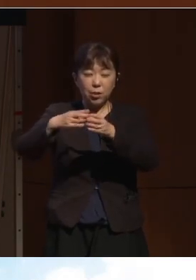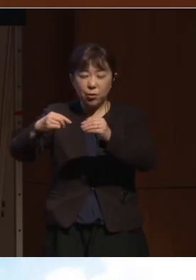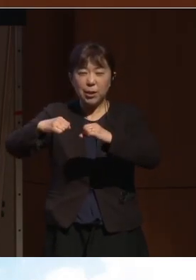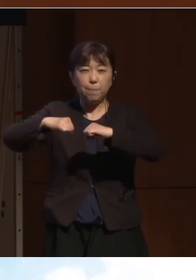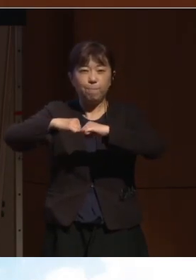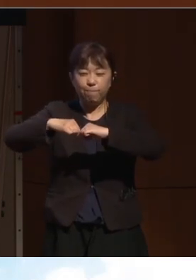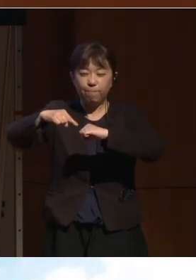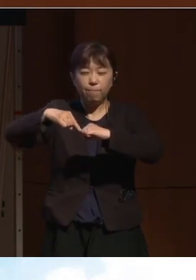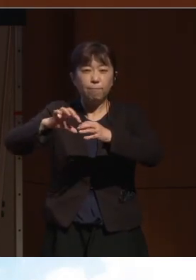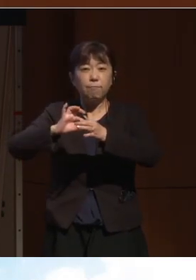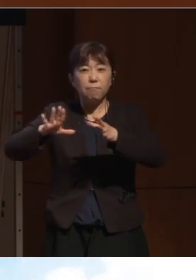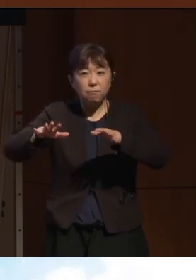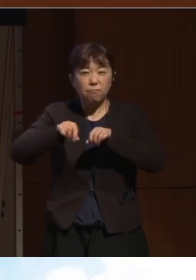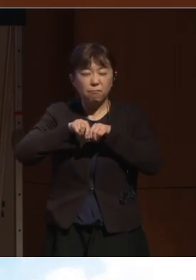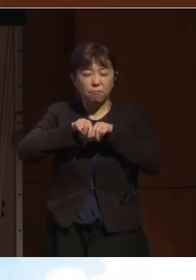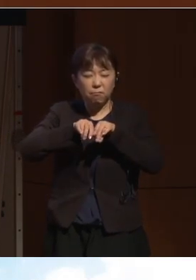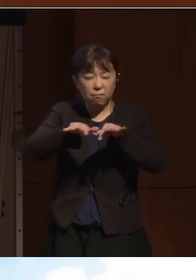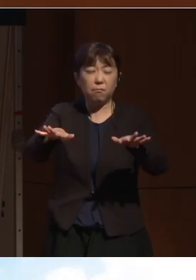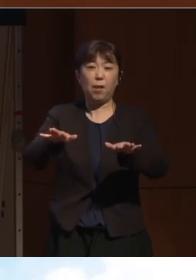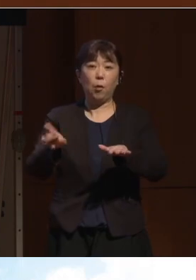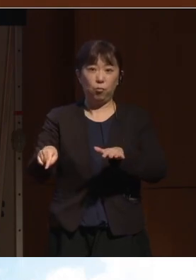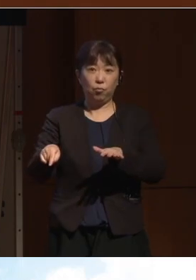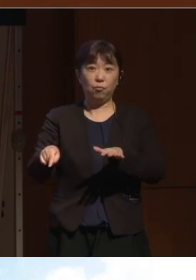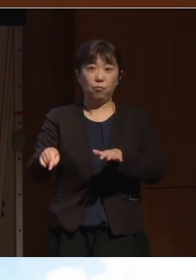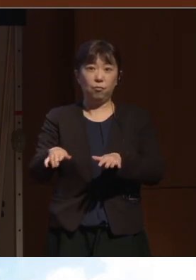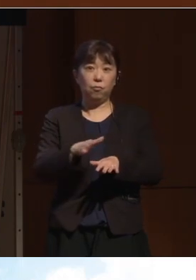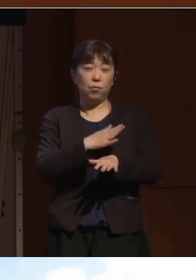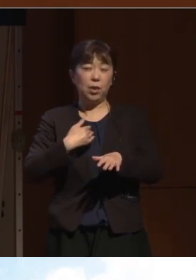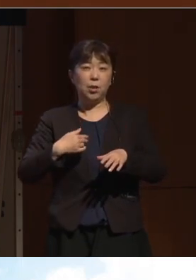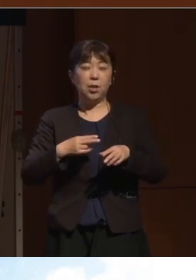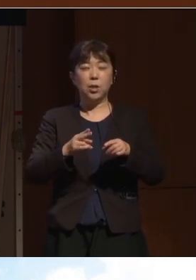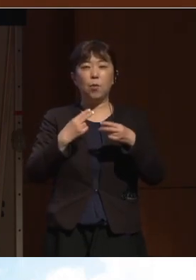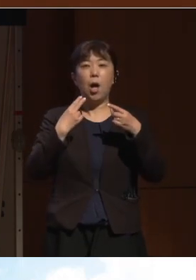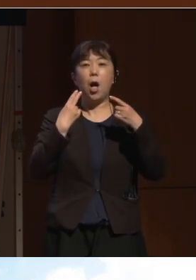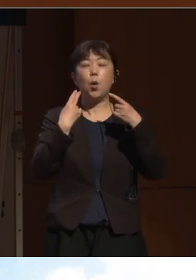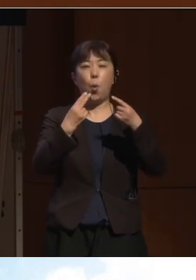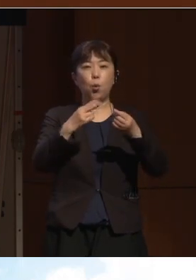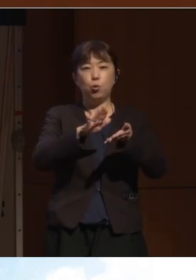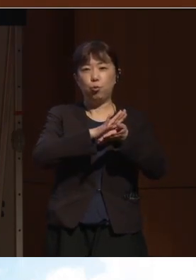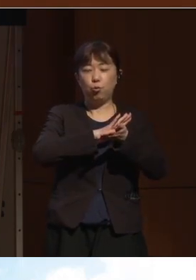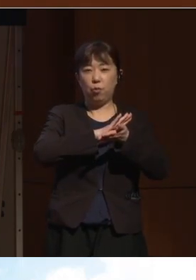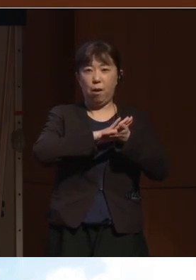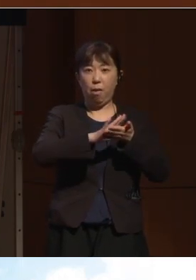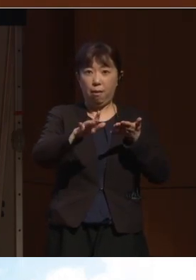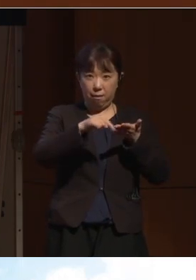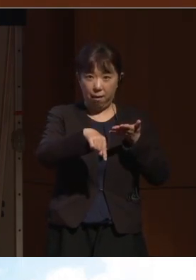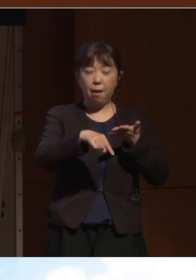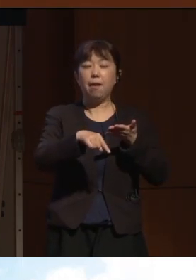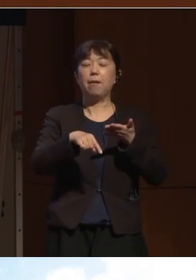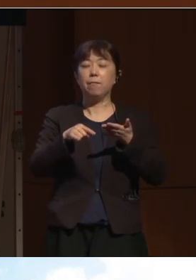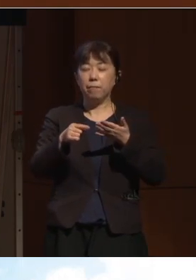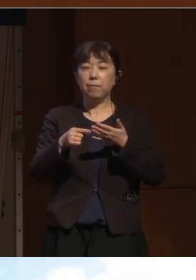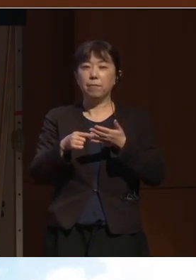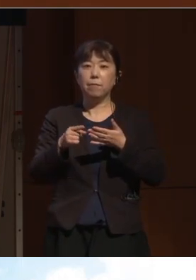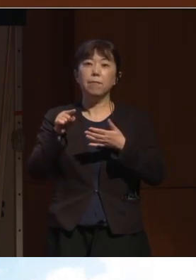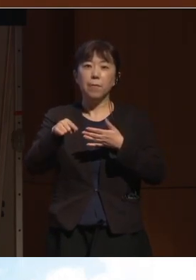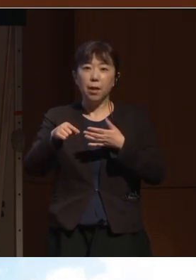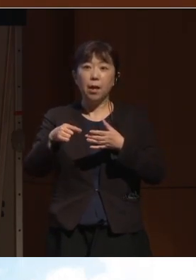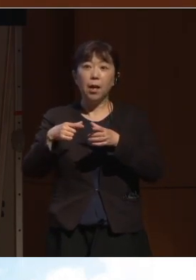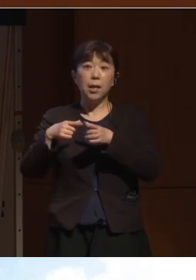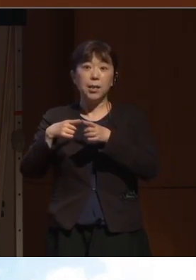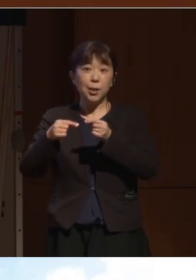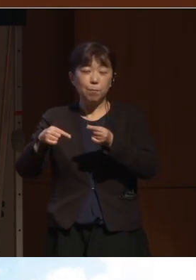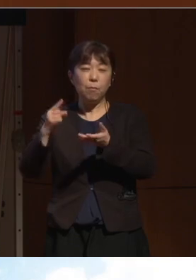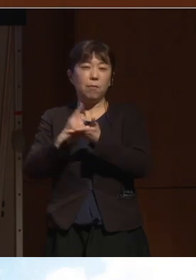health experts and clinicians in other countries, including in Japan. The experience of every country was different, but we were all facing the